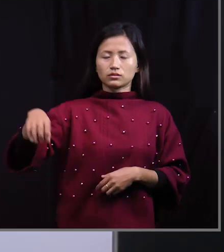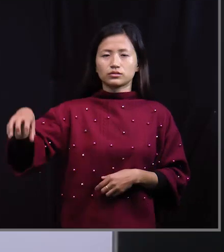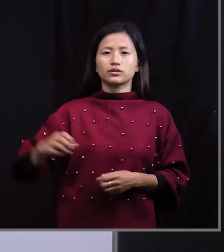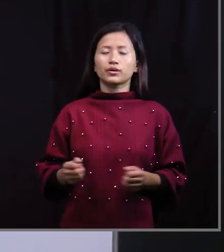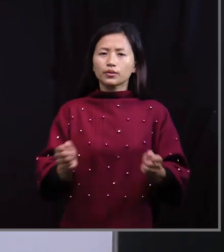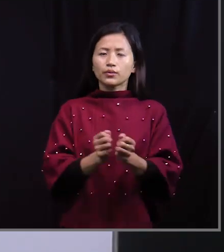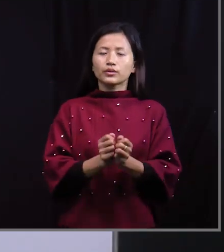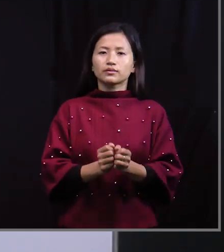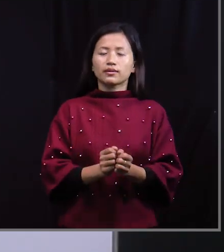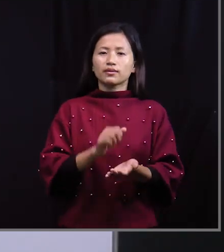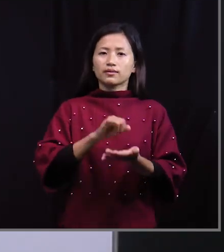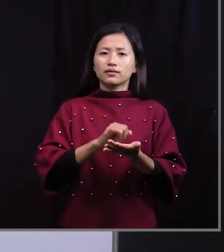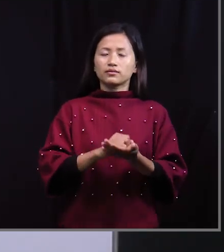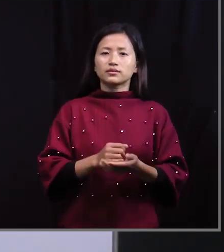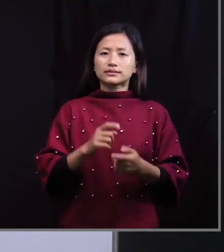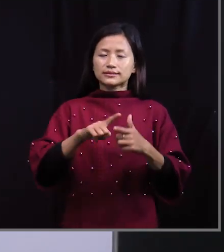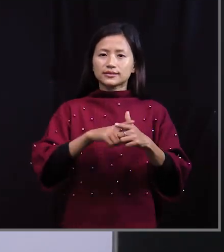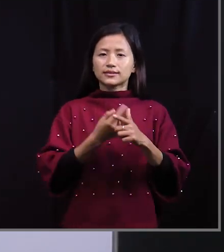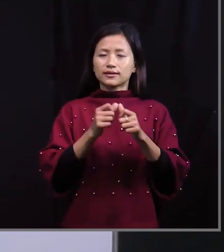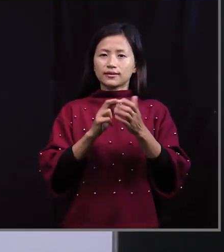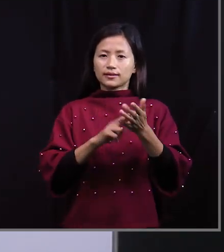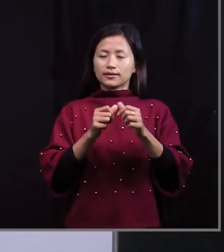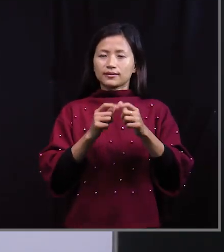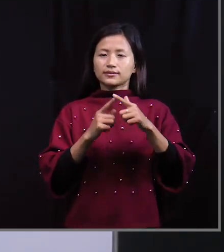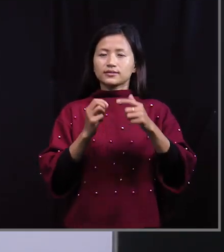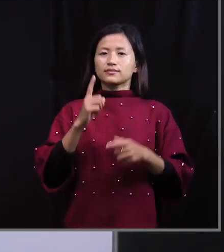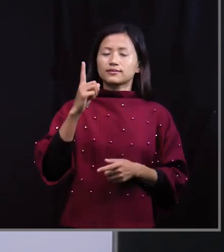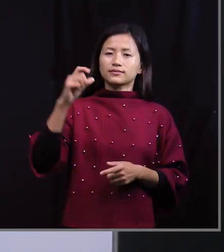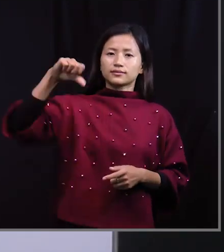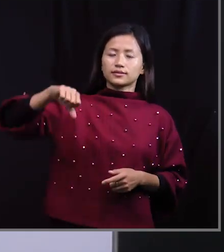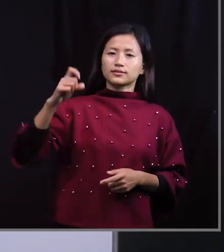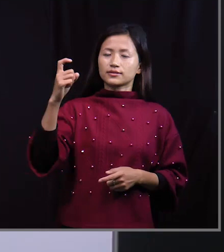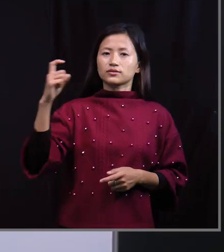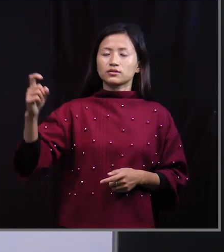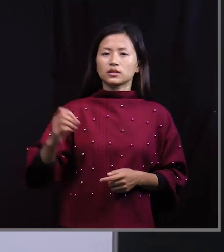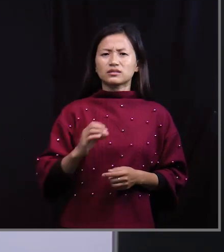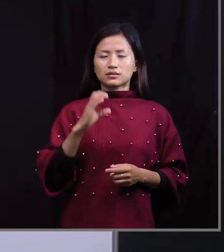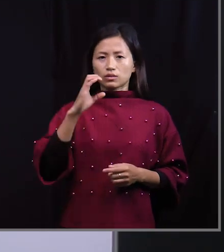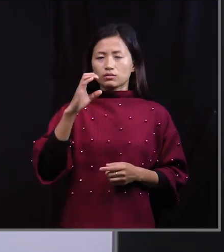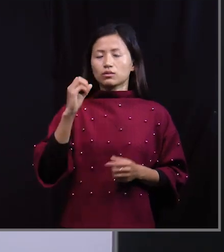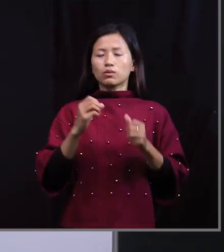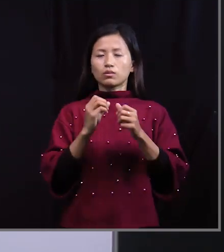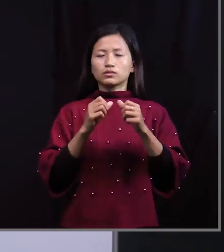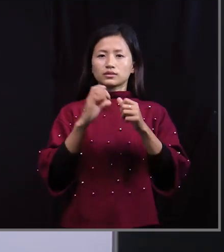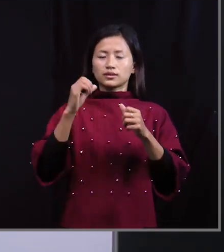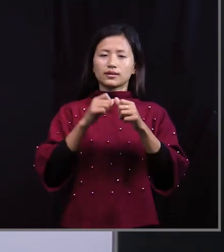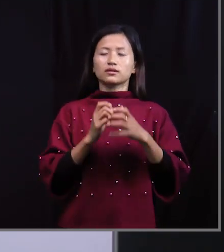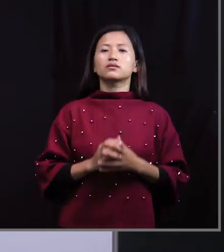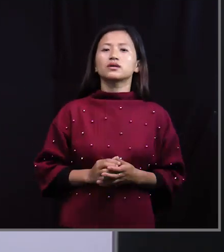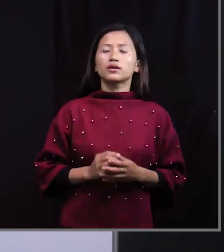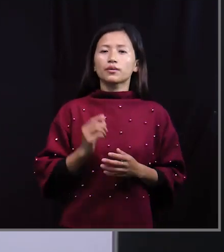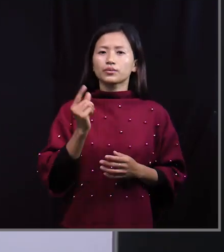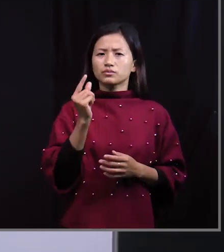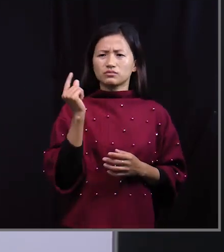with that coming of the part of Janata Party in 1977, Coca-Cola, as you know, Coca-Cola is a US